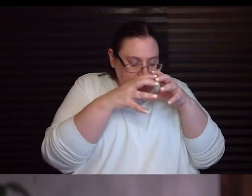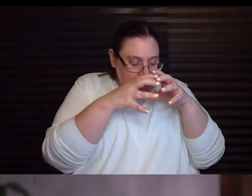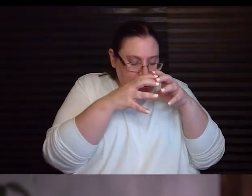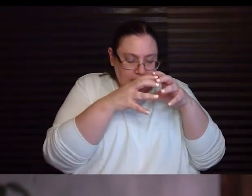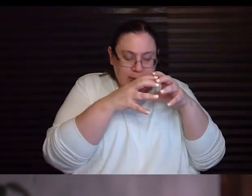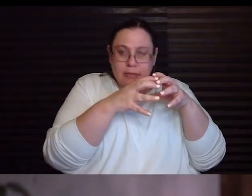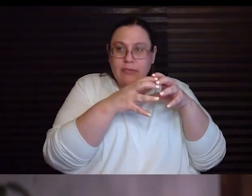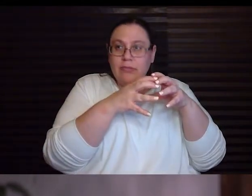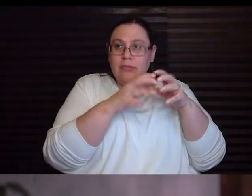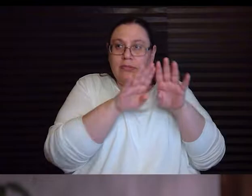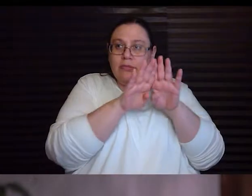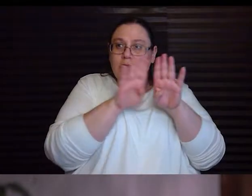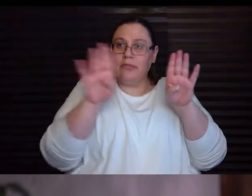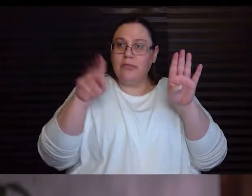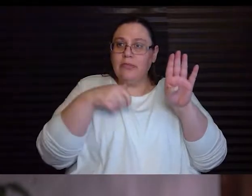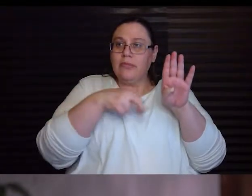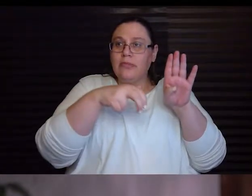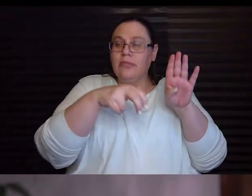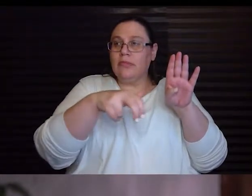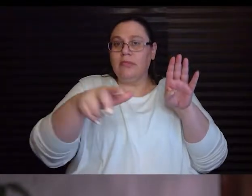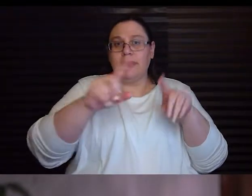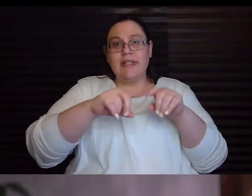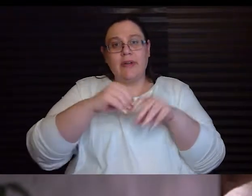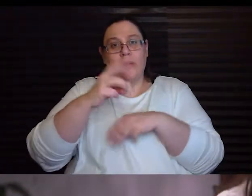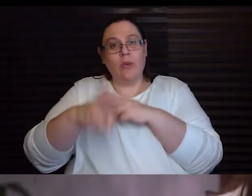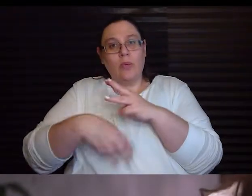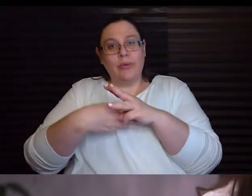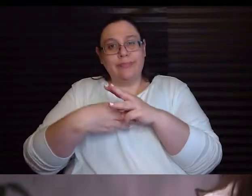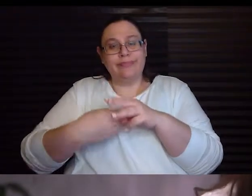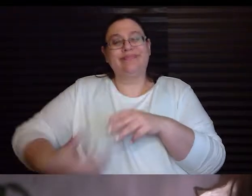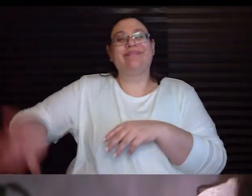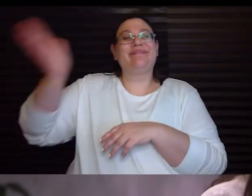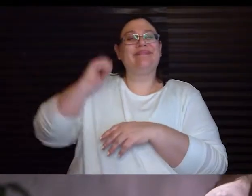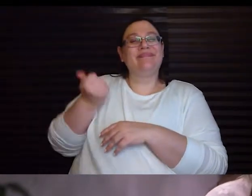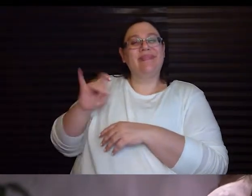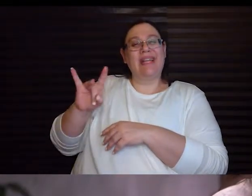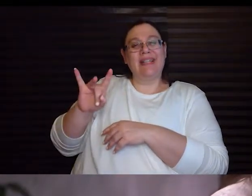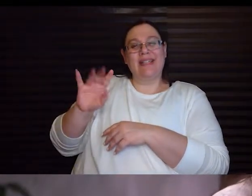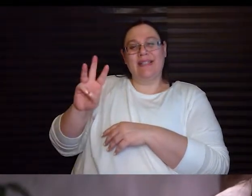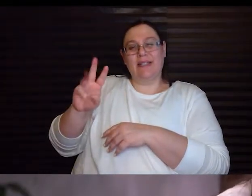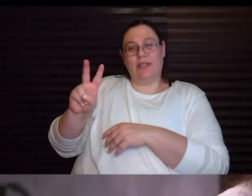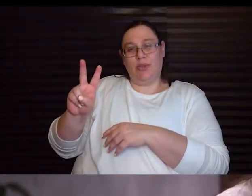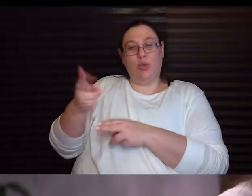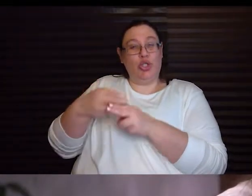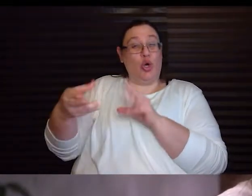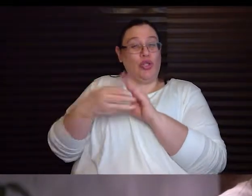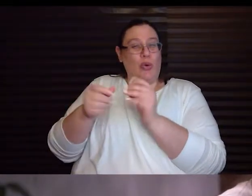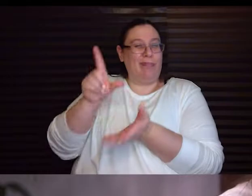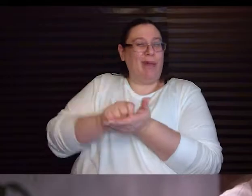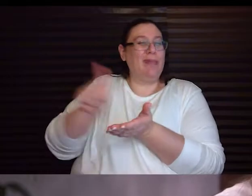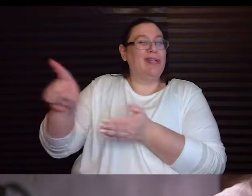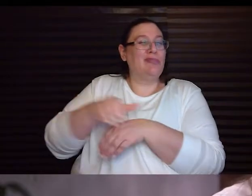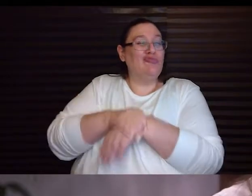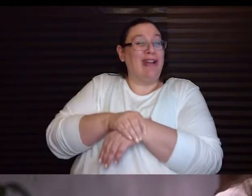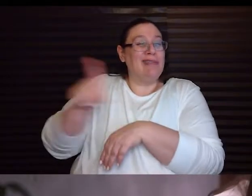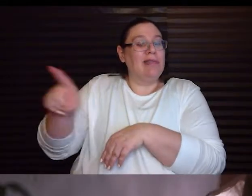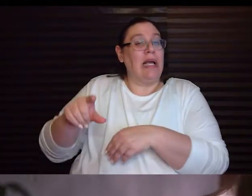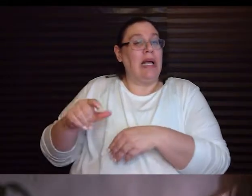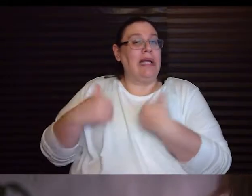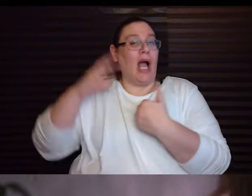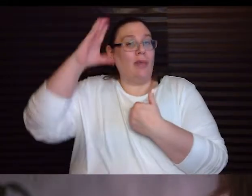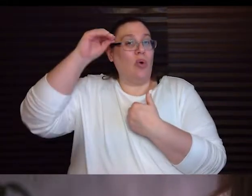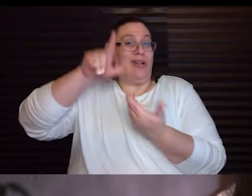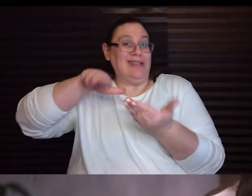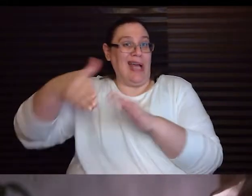walk differently through the world. In 1862, there was a short story that was published in Britain about a small boy